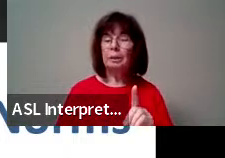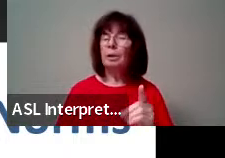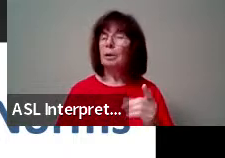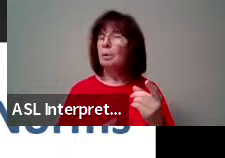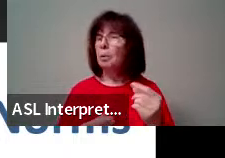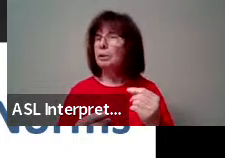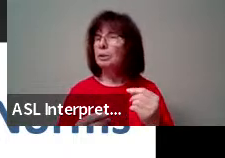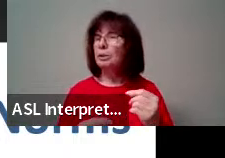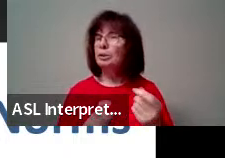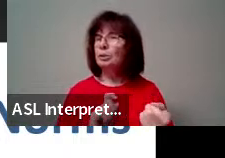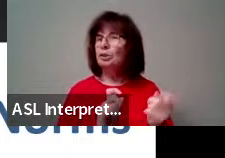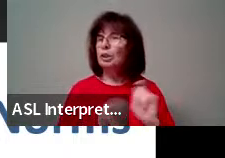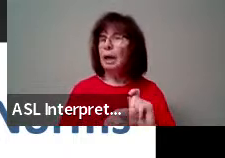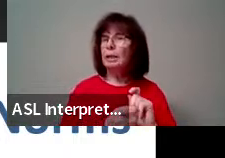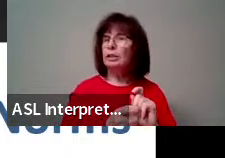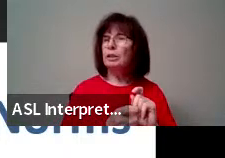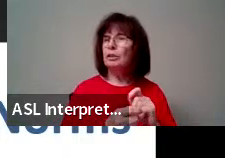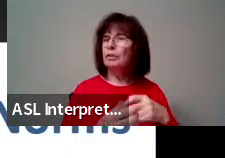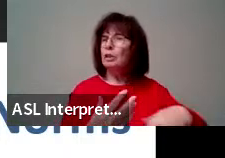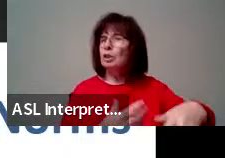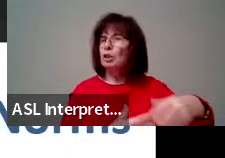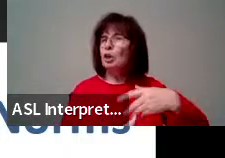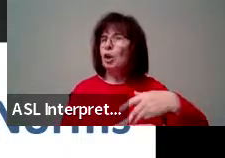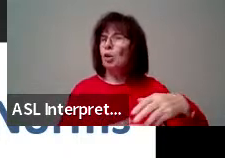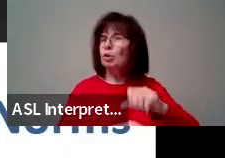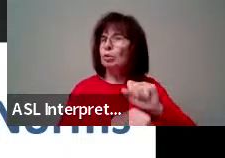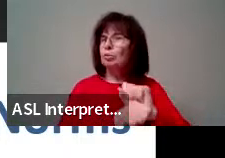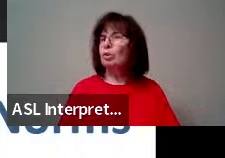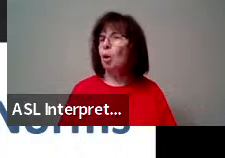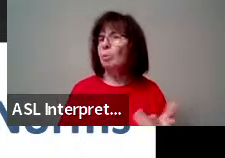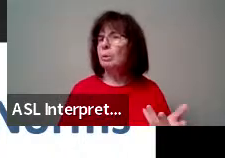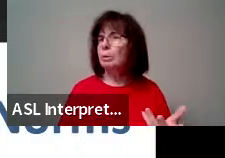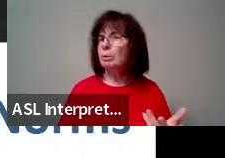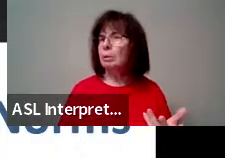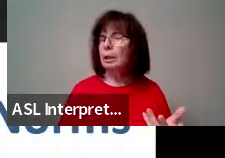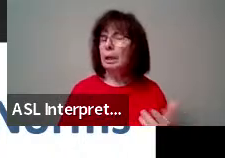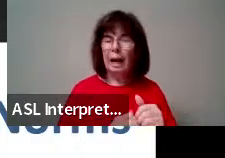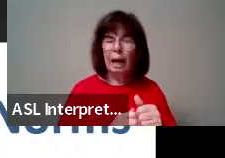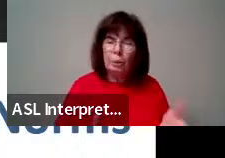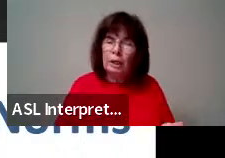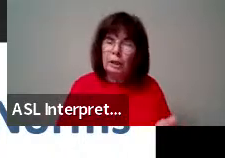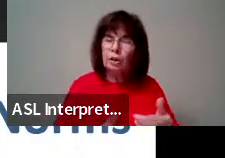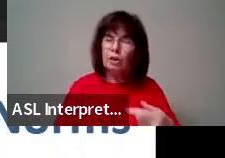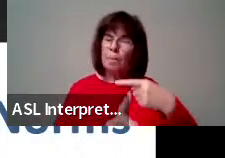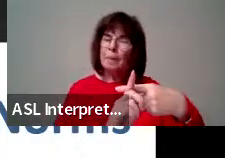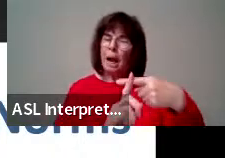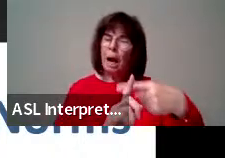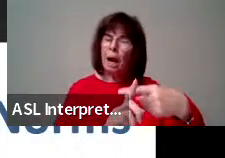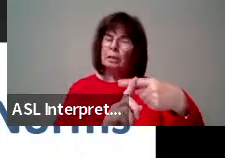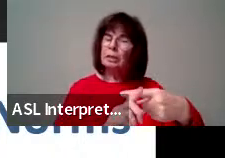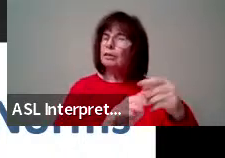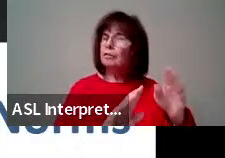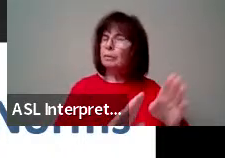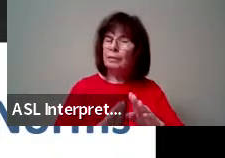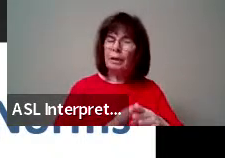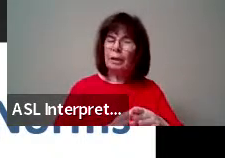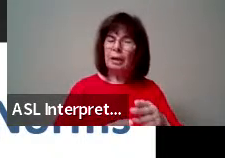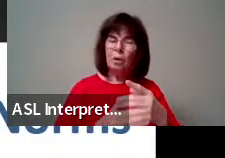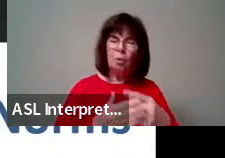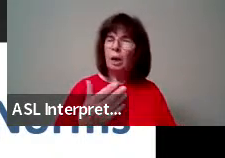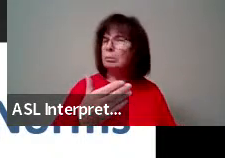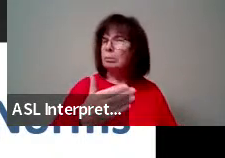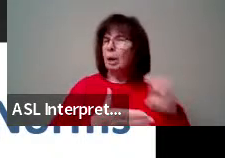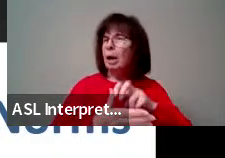change the social norms? How can we encourage positive behavior change, and what should we prioritize,